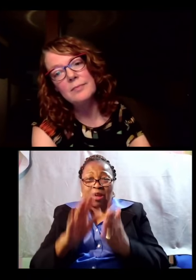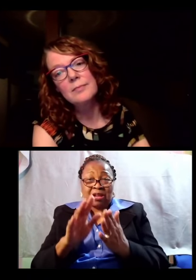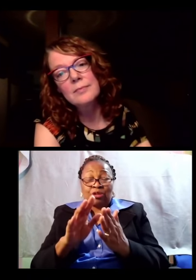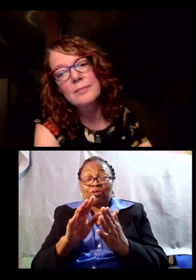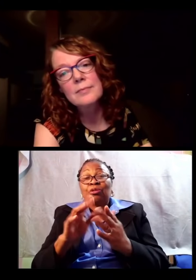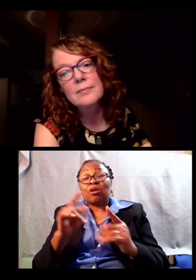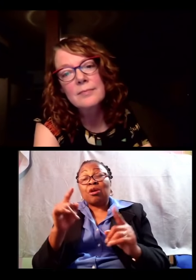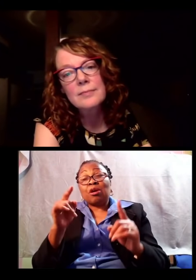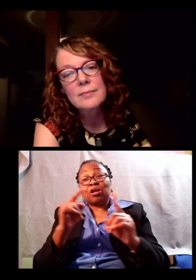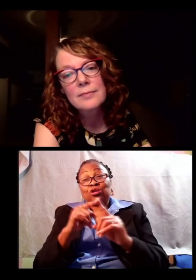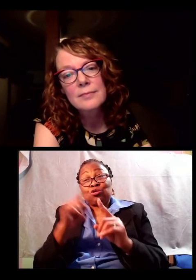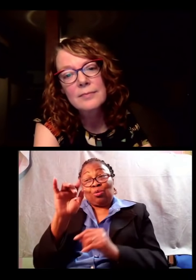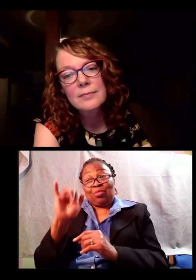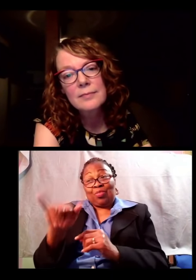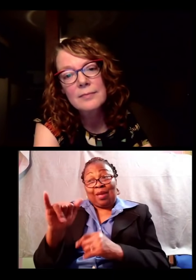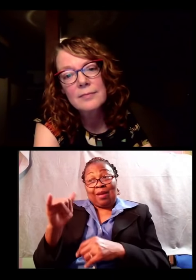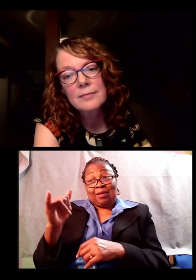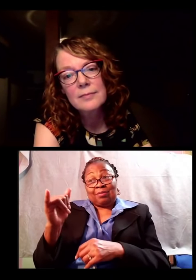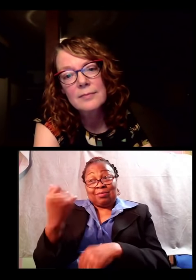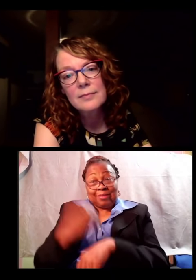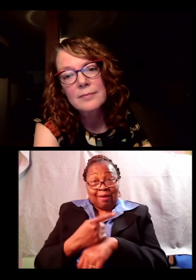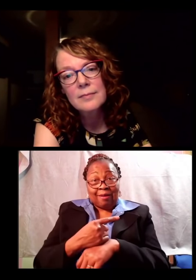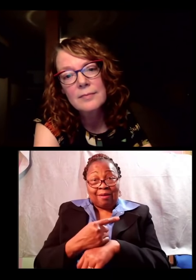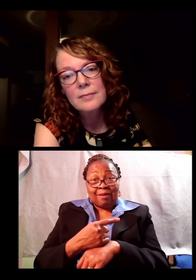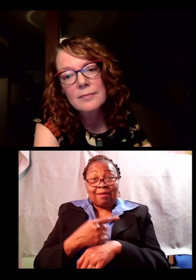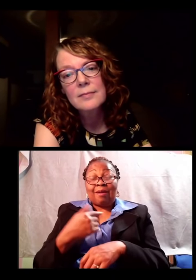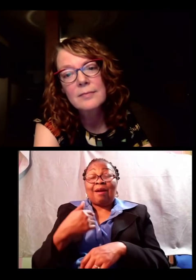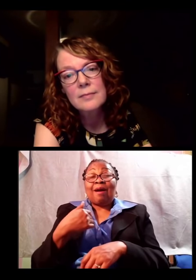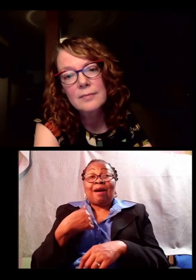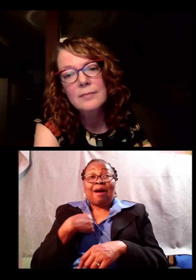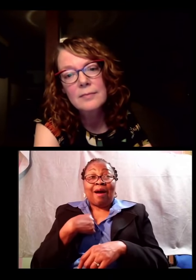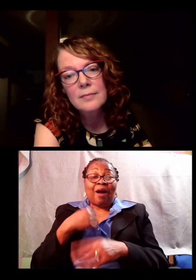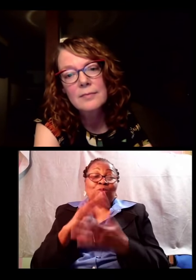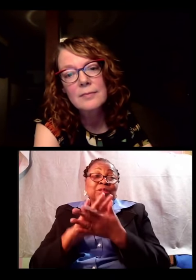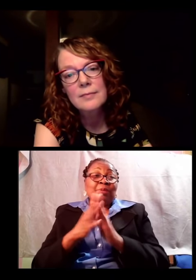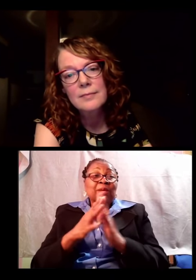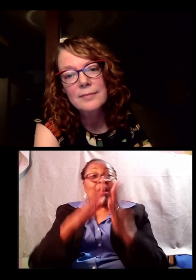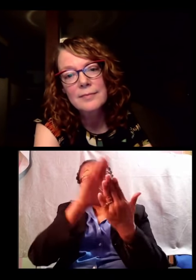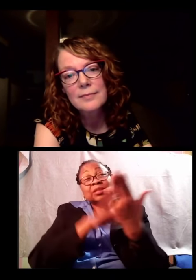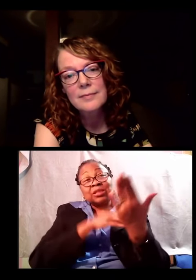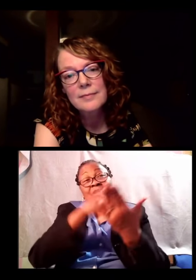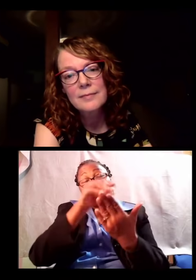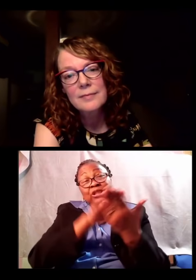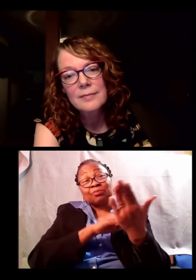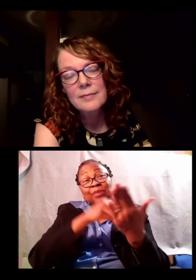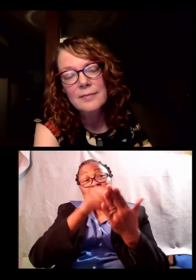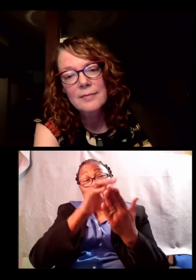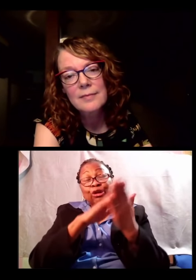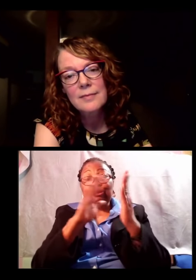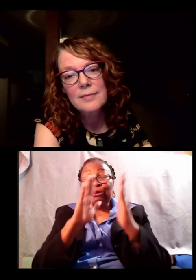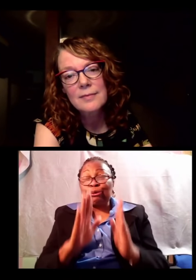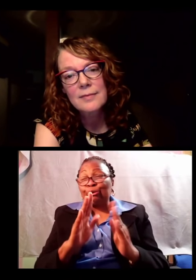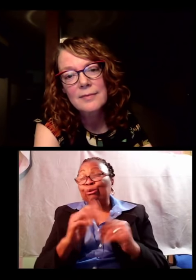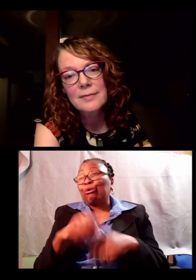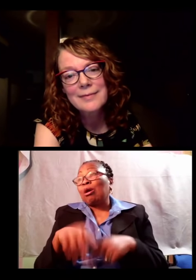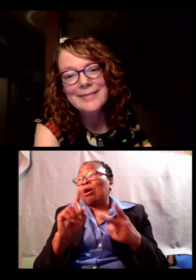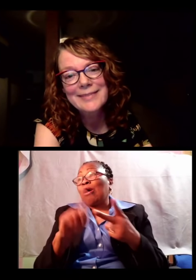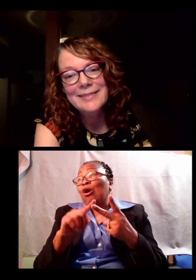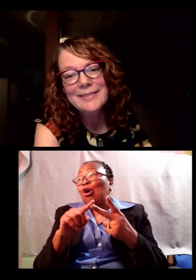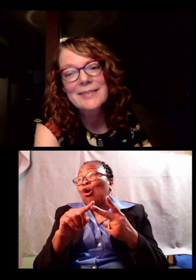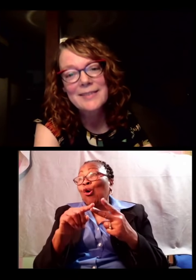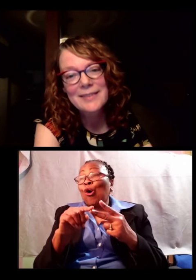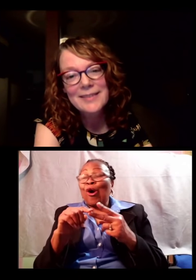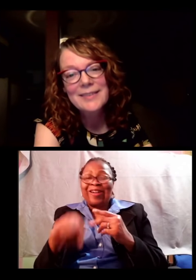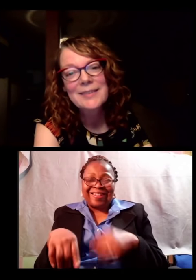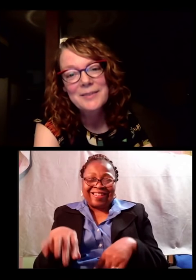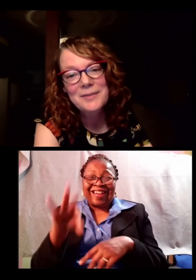then. I was going to be in succession. I was going to be a painter. I was going to be a fashion designer, believe it or